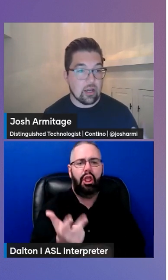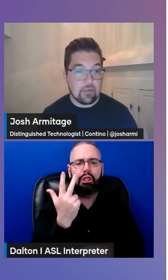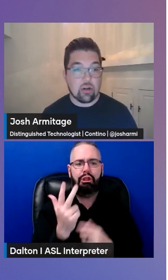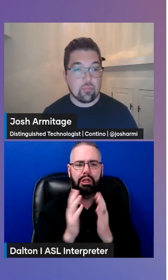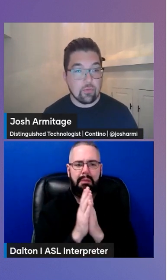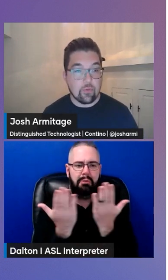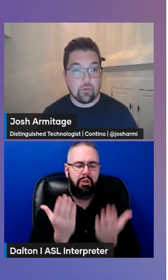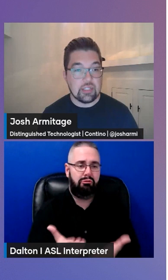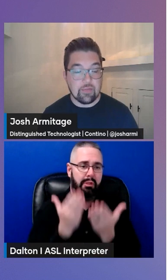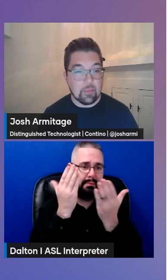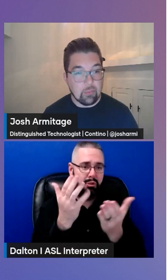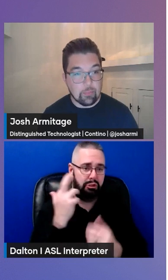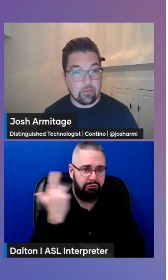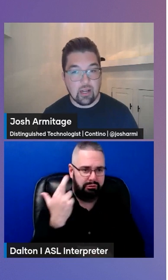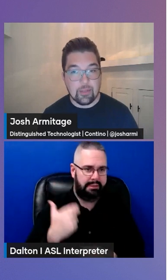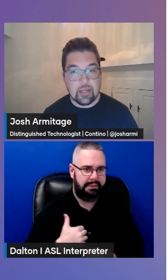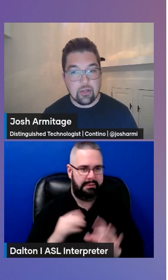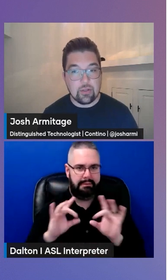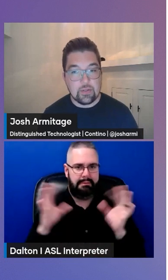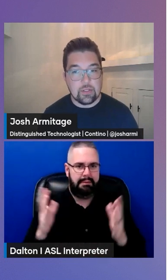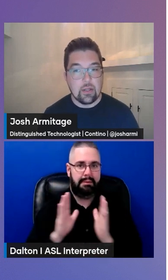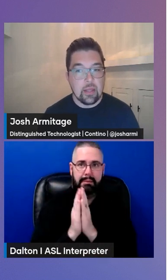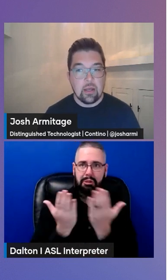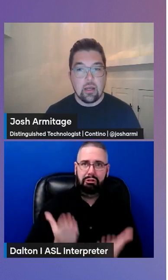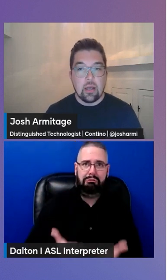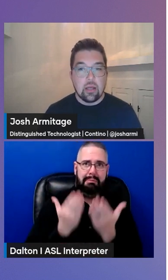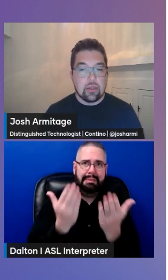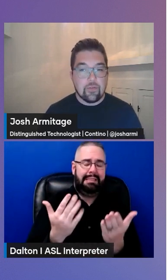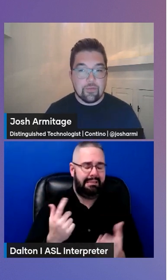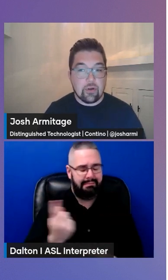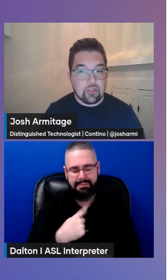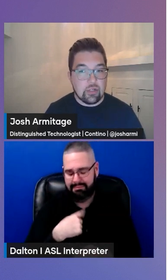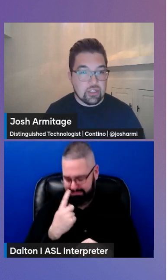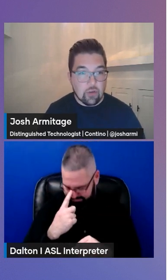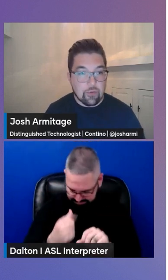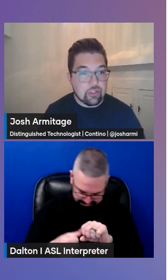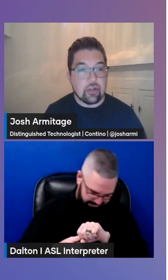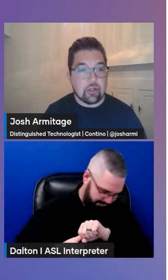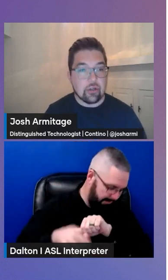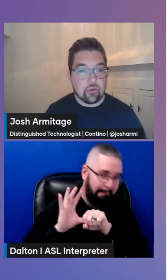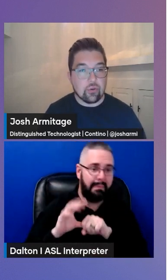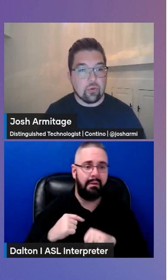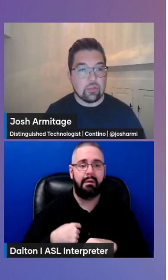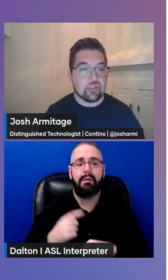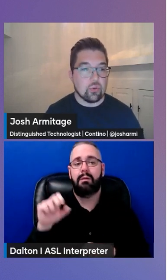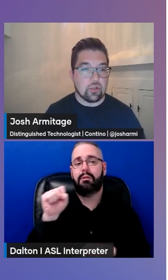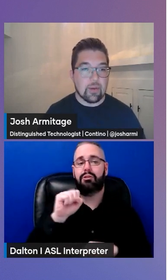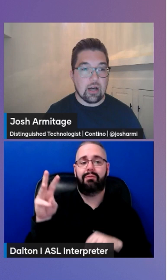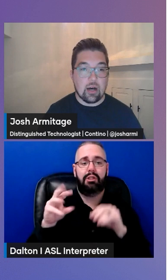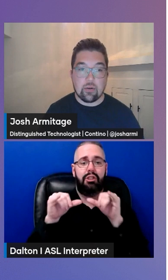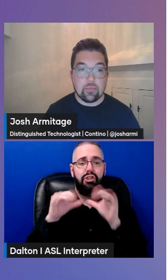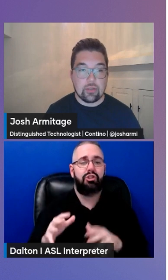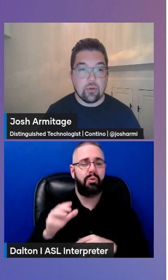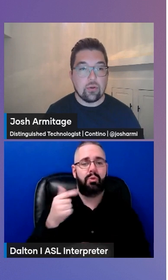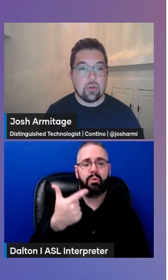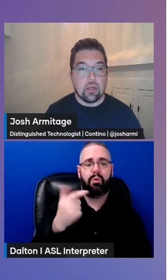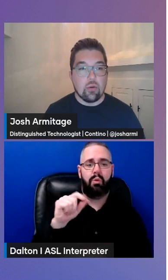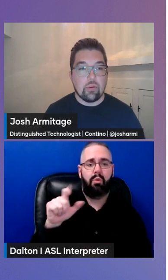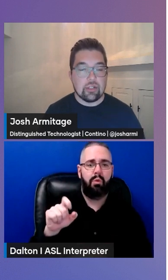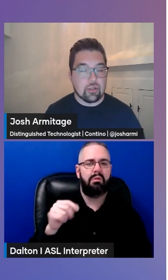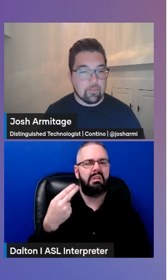because I'm terrible for always giving people book recommendations. The first one is Software Engineering at Google, which talks about Hiram's